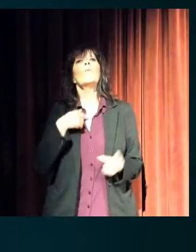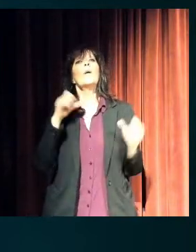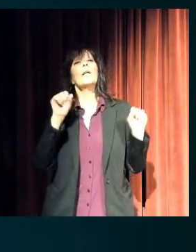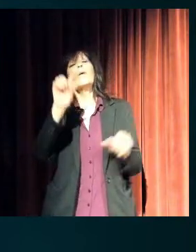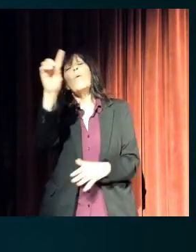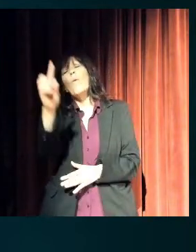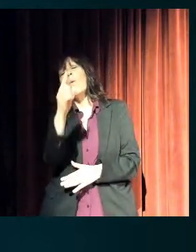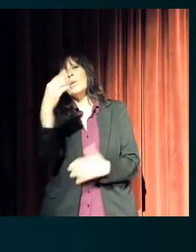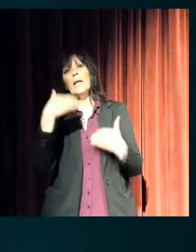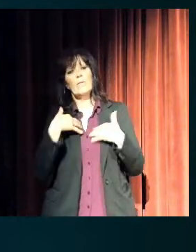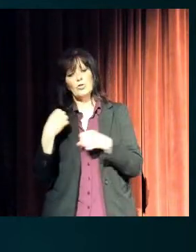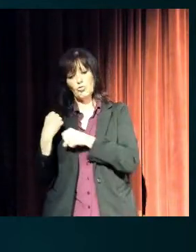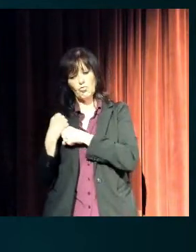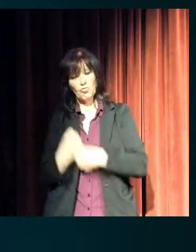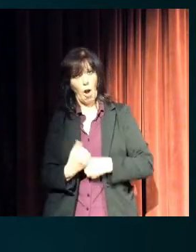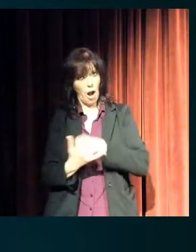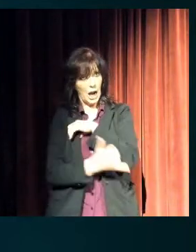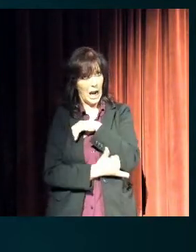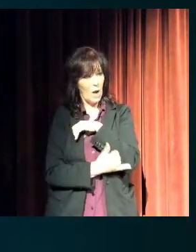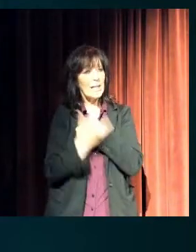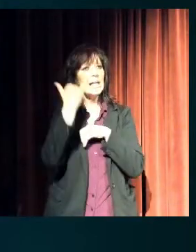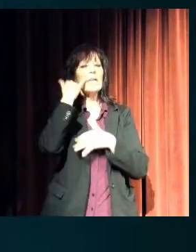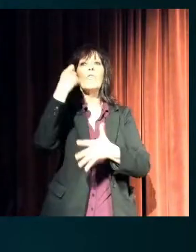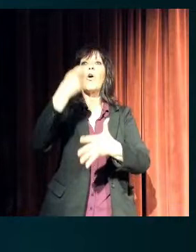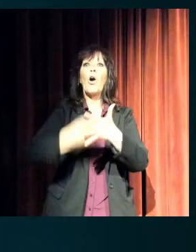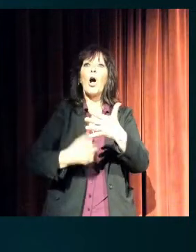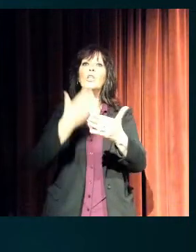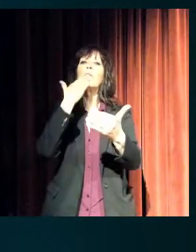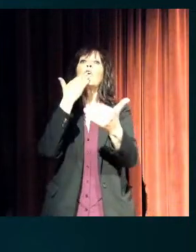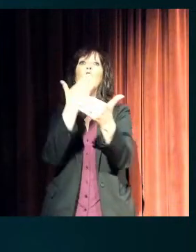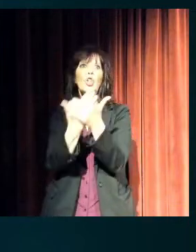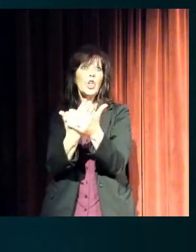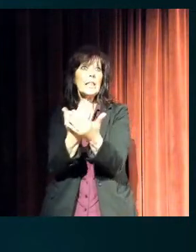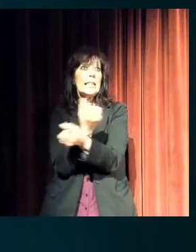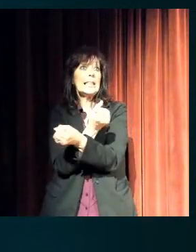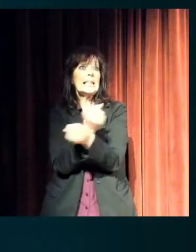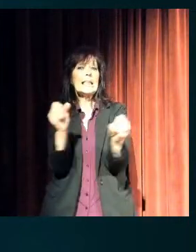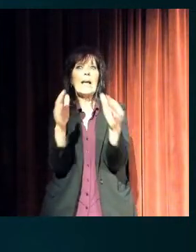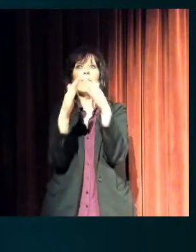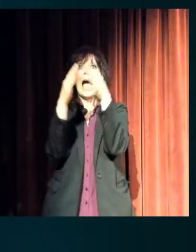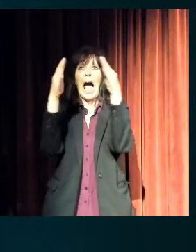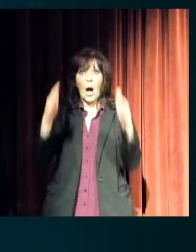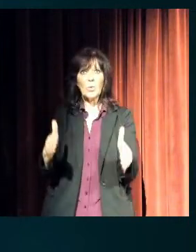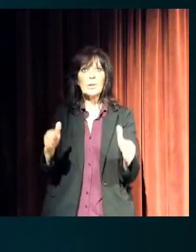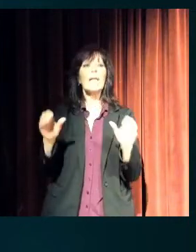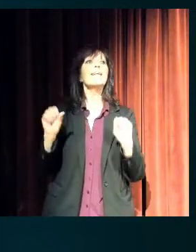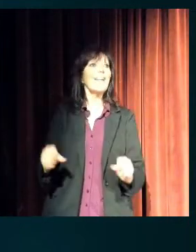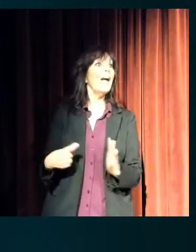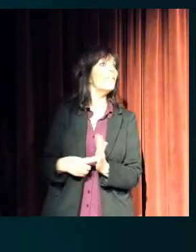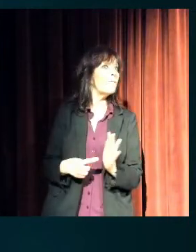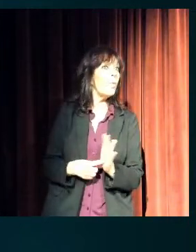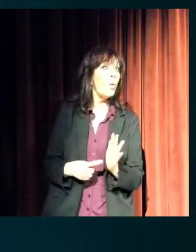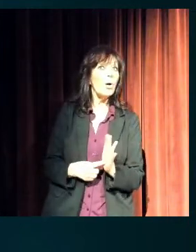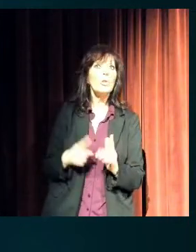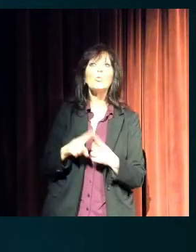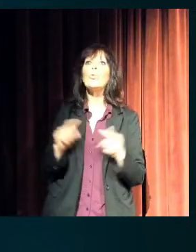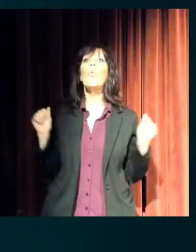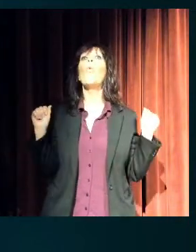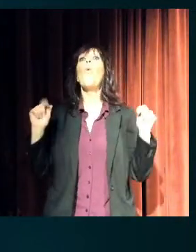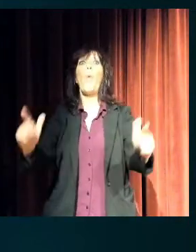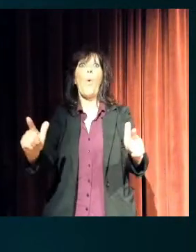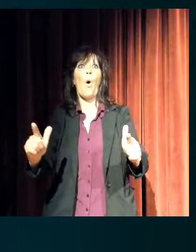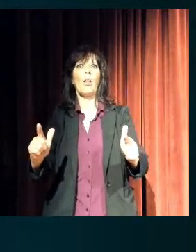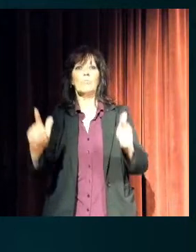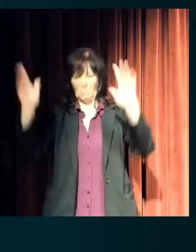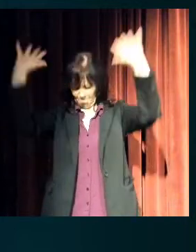can only have a strong county if the cost of good, safe housing is affordable to all. We